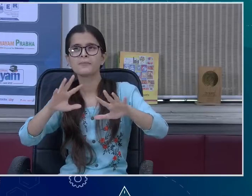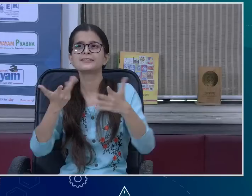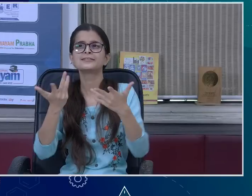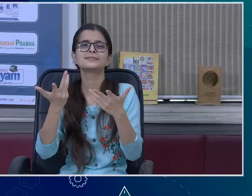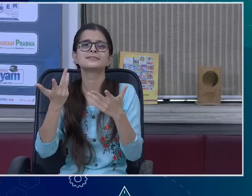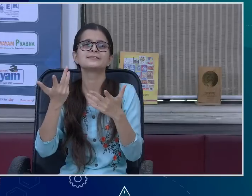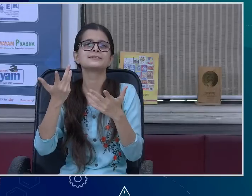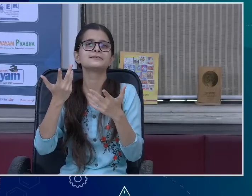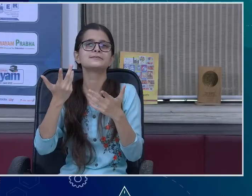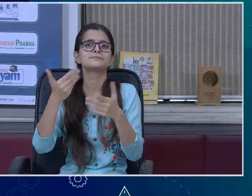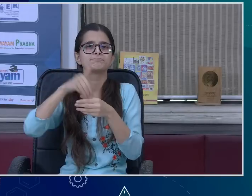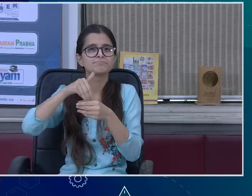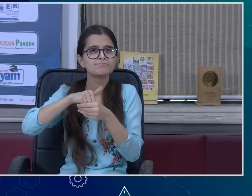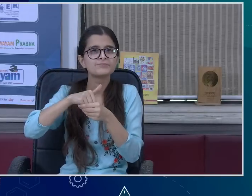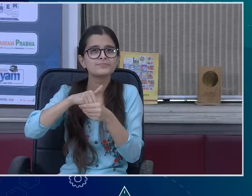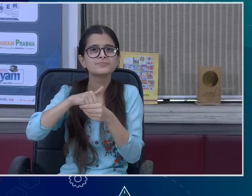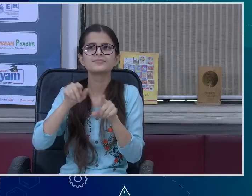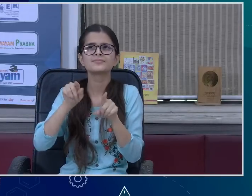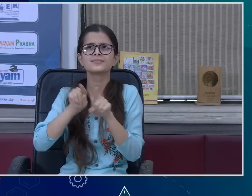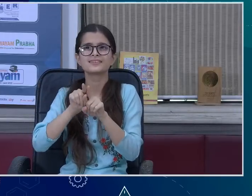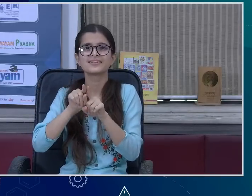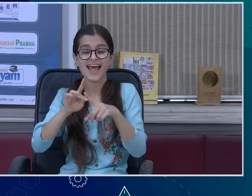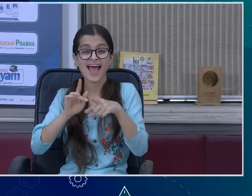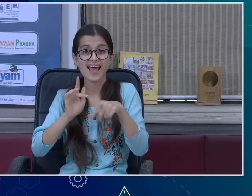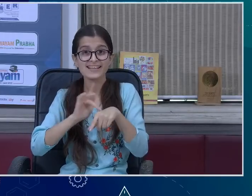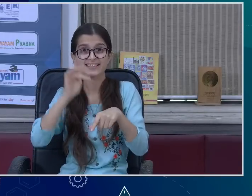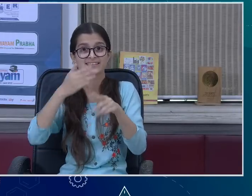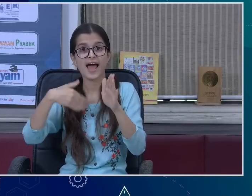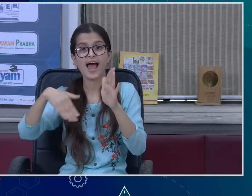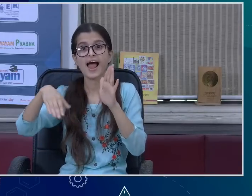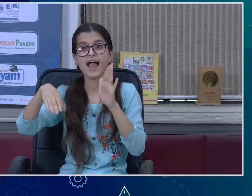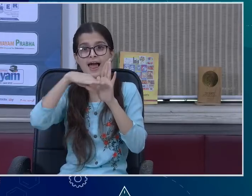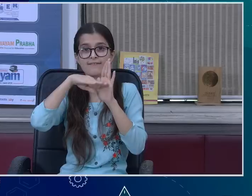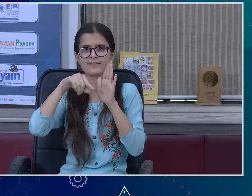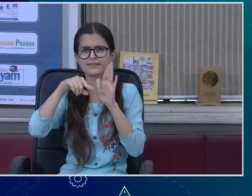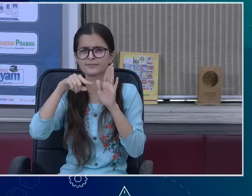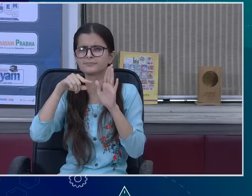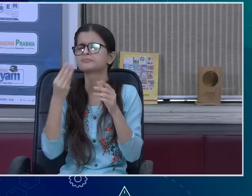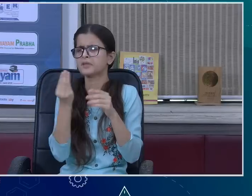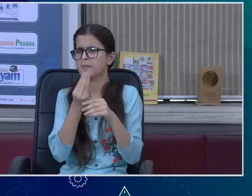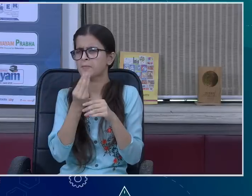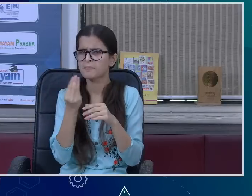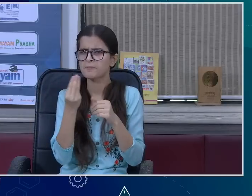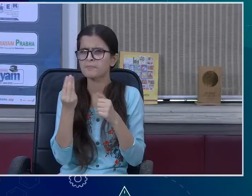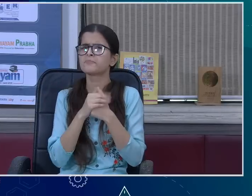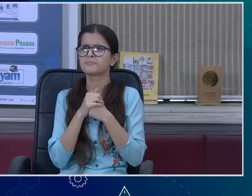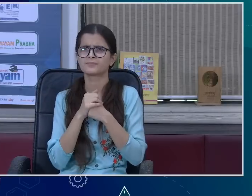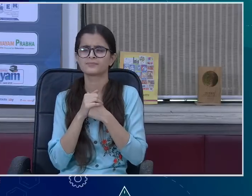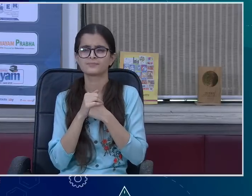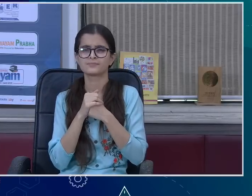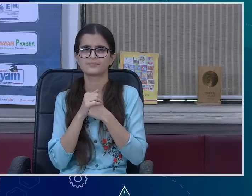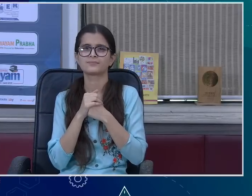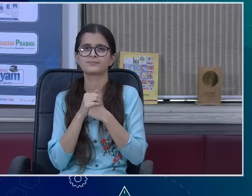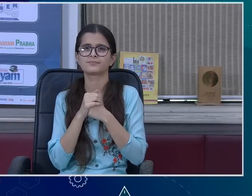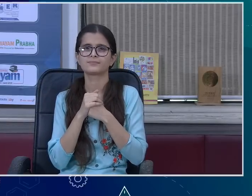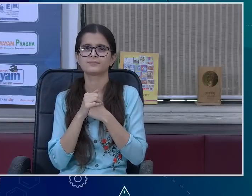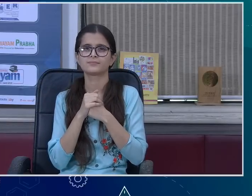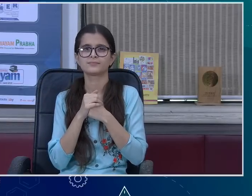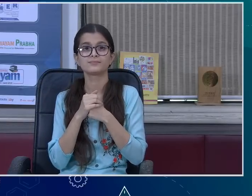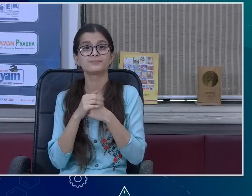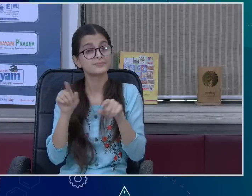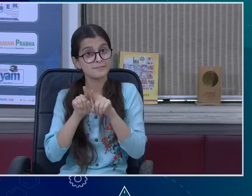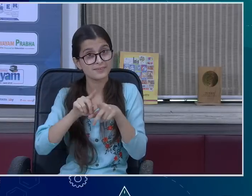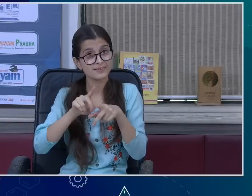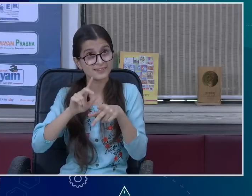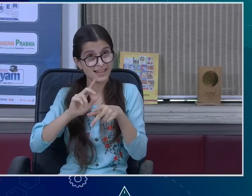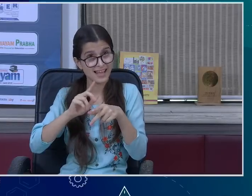the that is the sensory level for some fraction of time. So it is not there for the